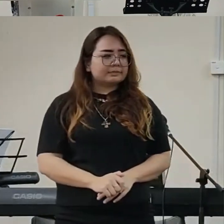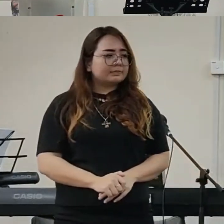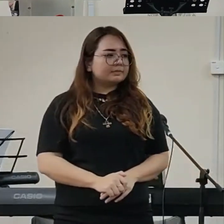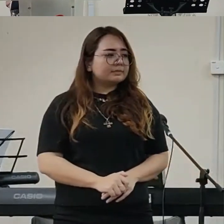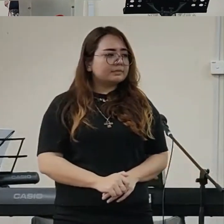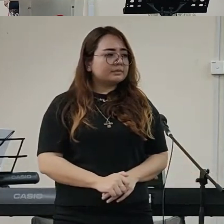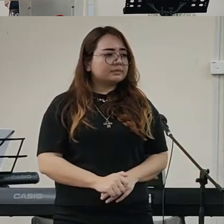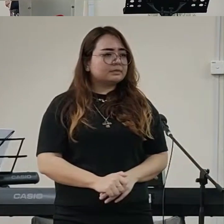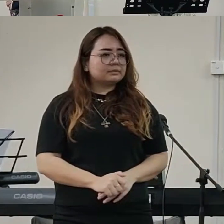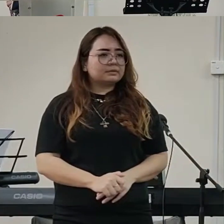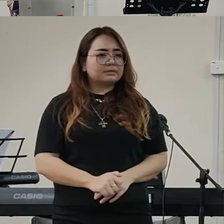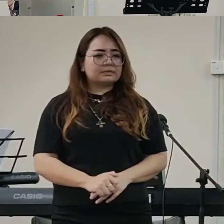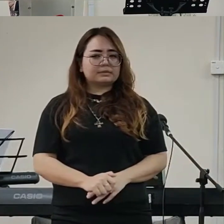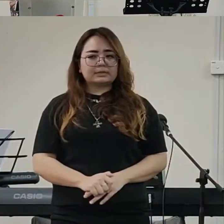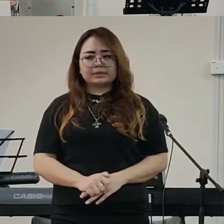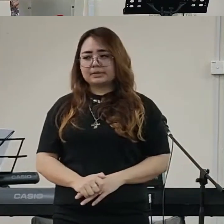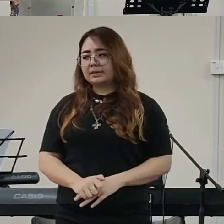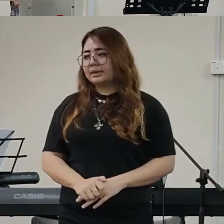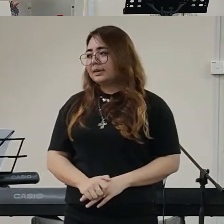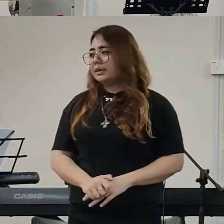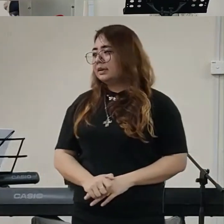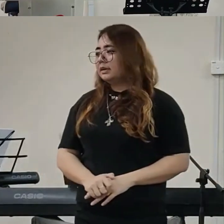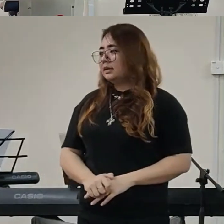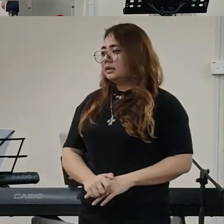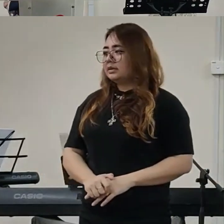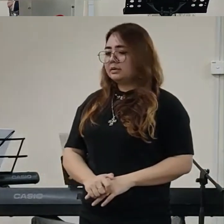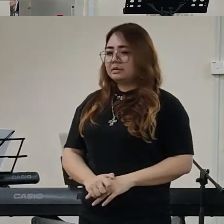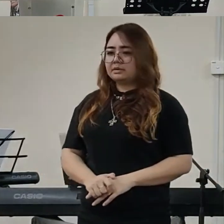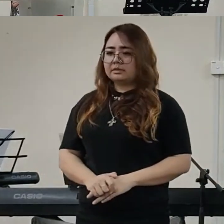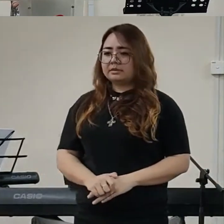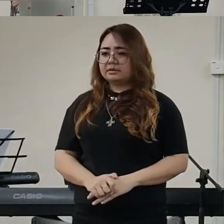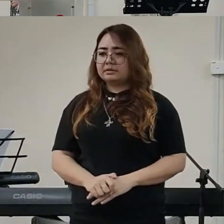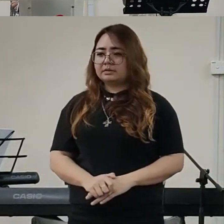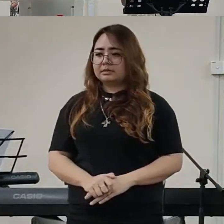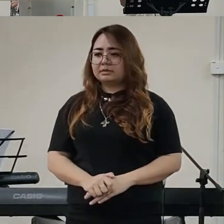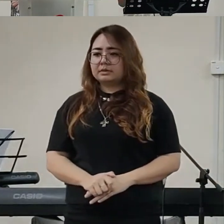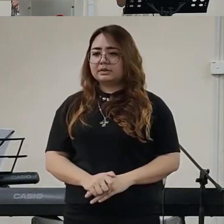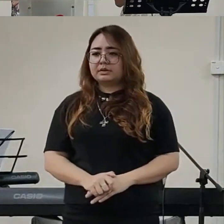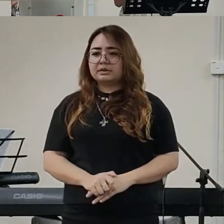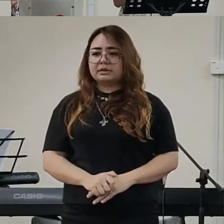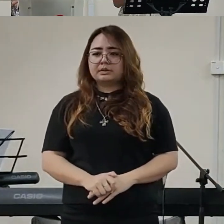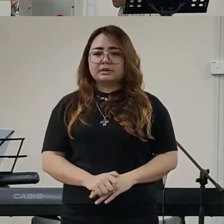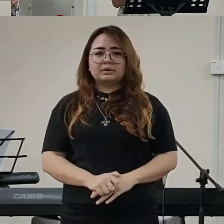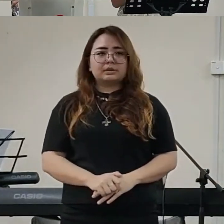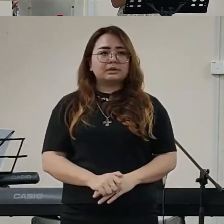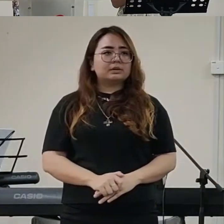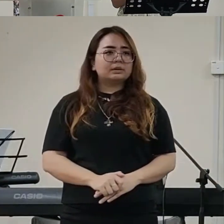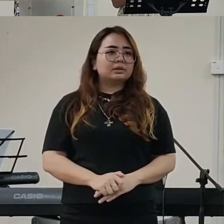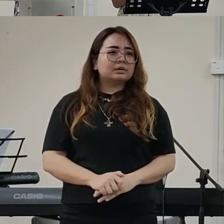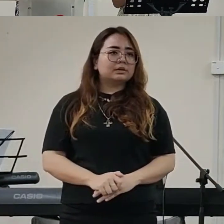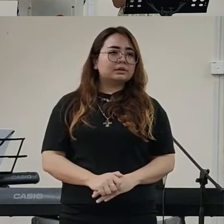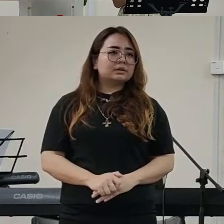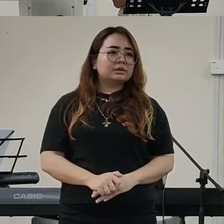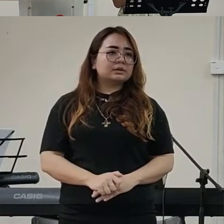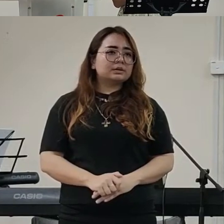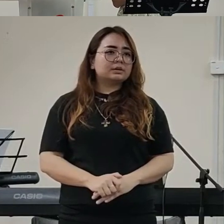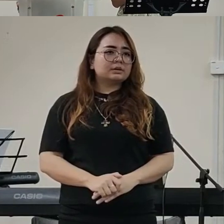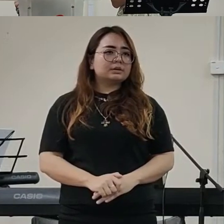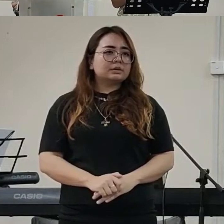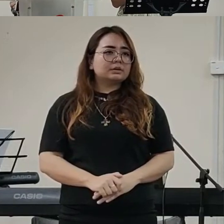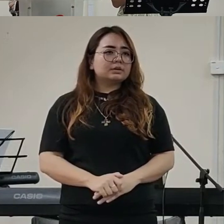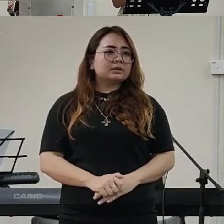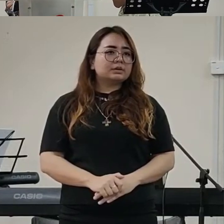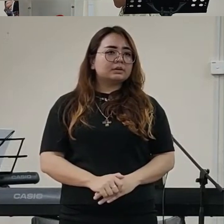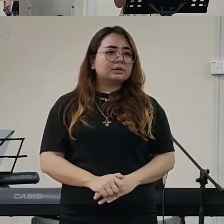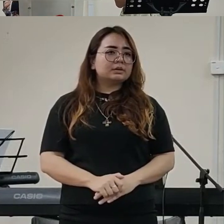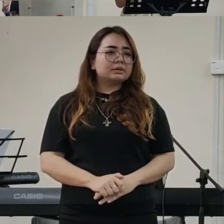You see the empty chair beside you? Your sheep need to be sitting there with you. Santa, your sheep need to be sitting there